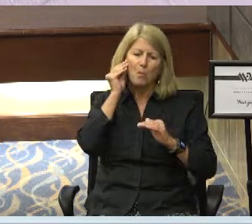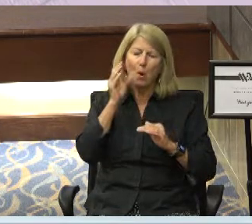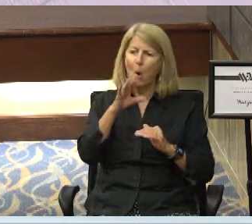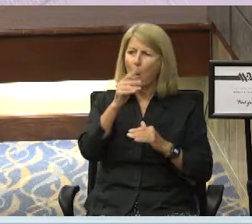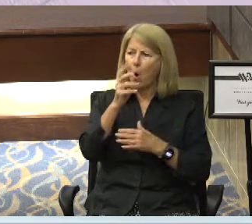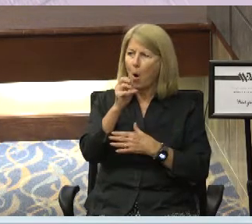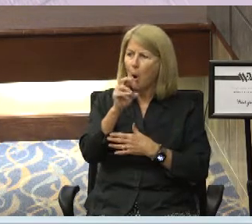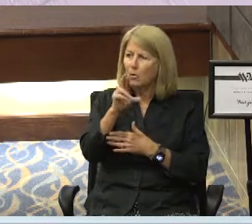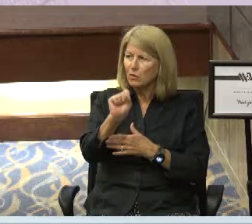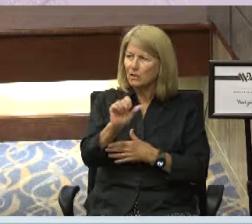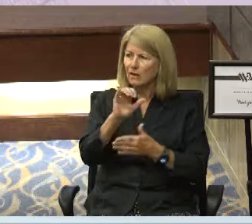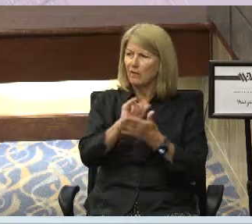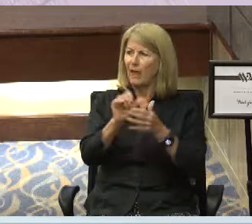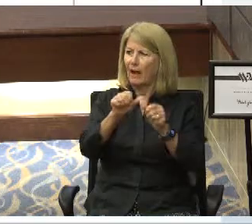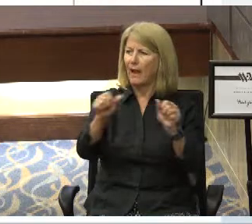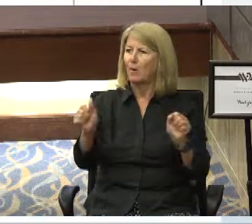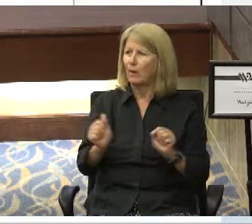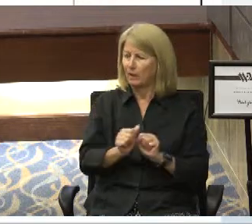of the continuance.